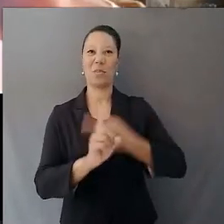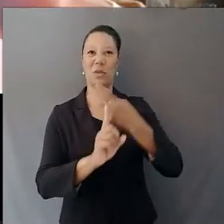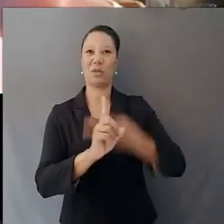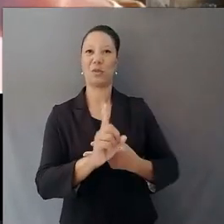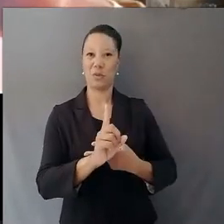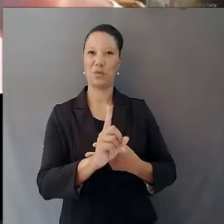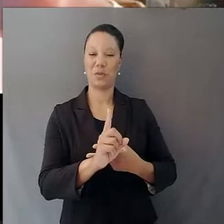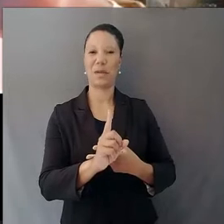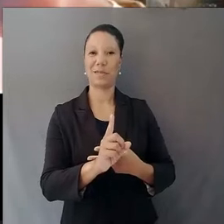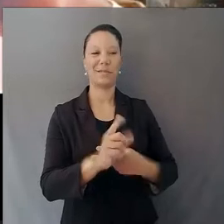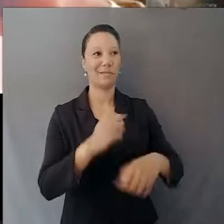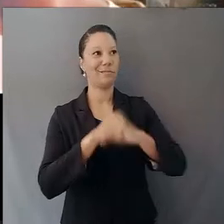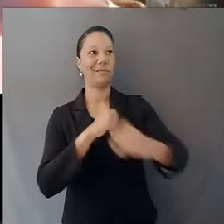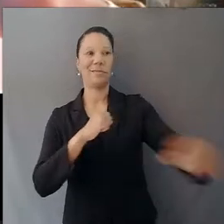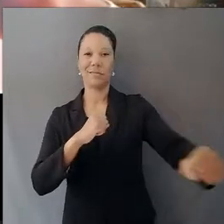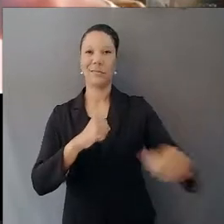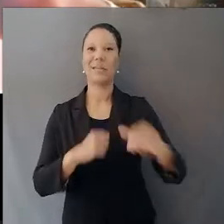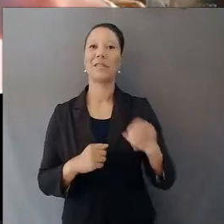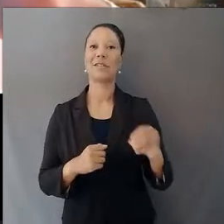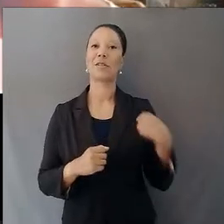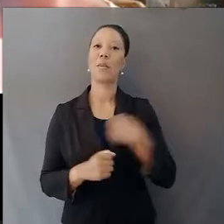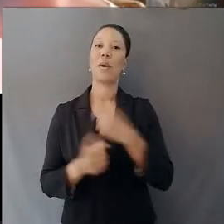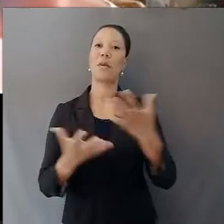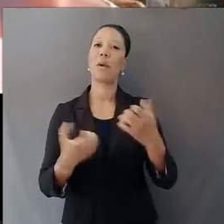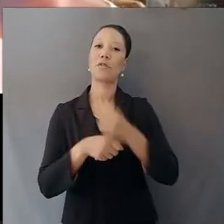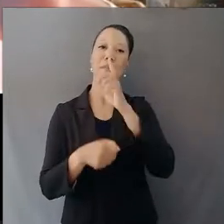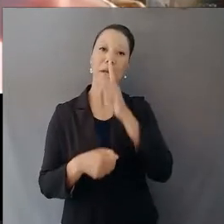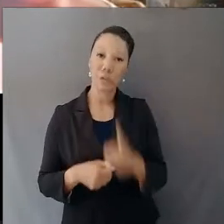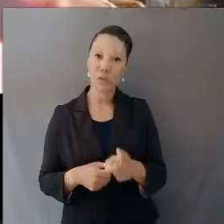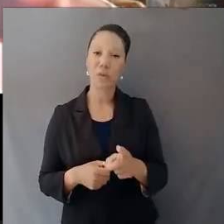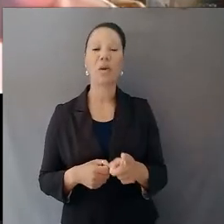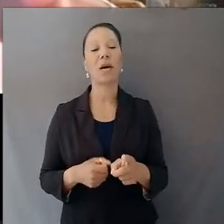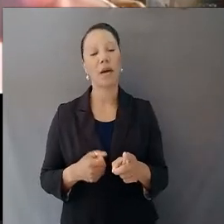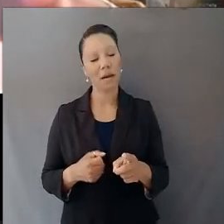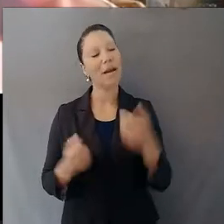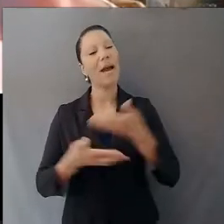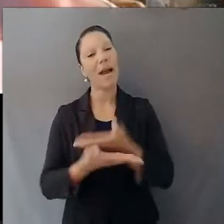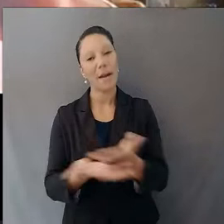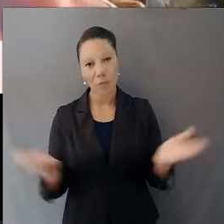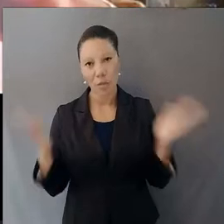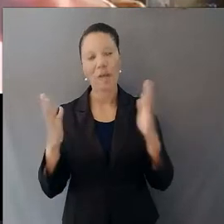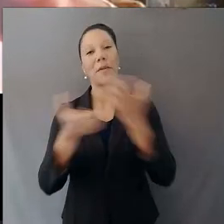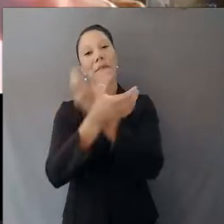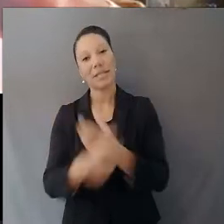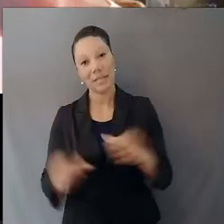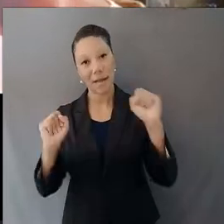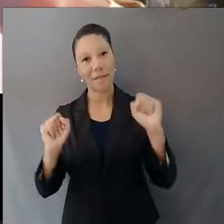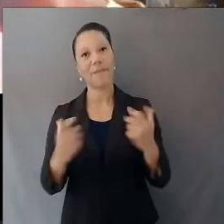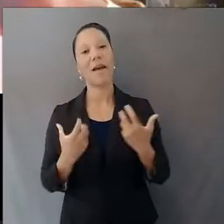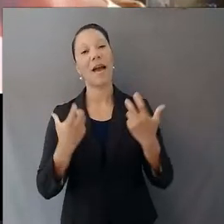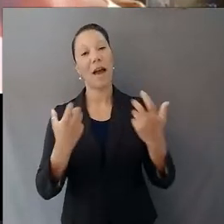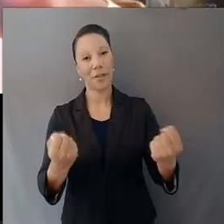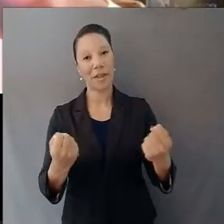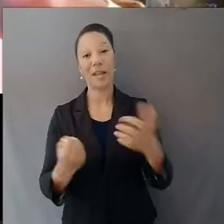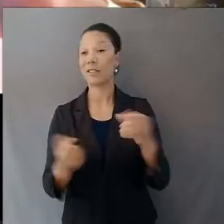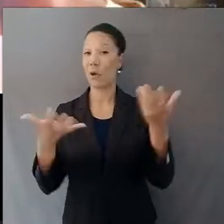months. So we want to make sure also everyone just continue to please stay safe and stay healthy. So that's